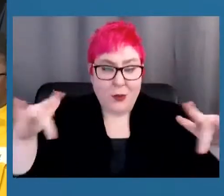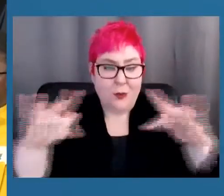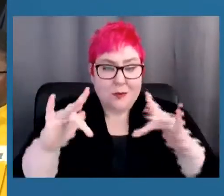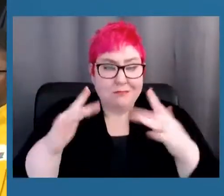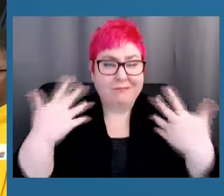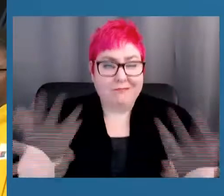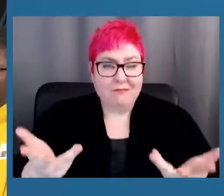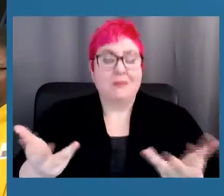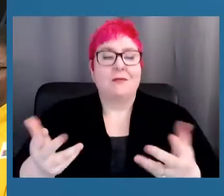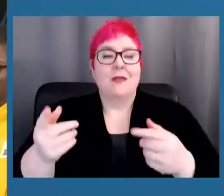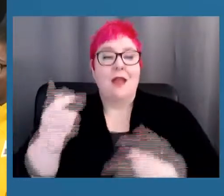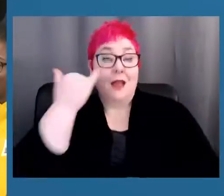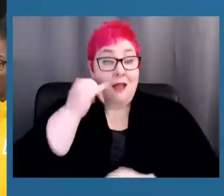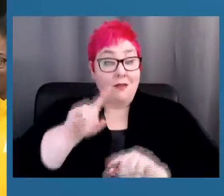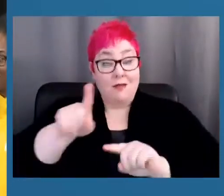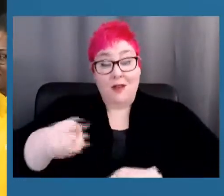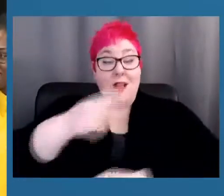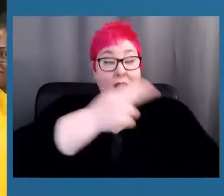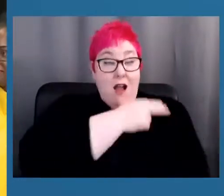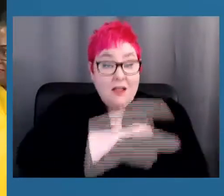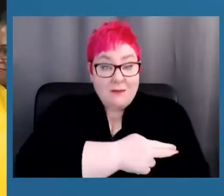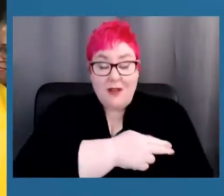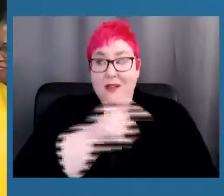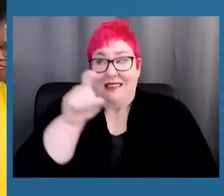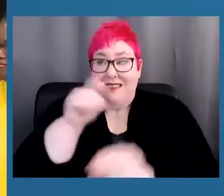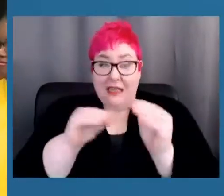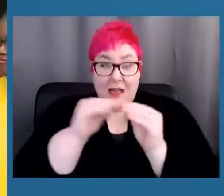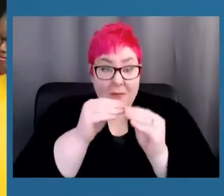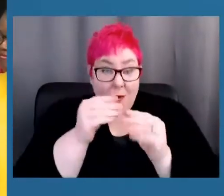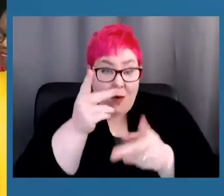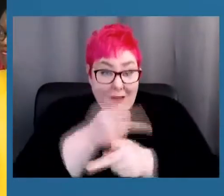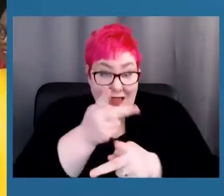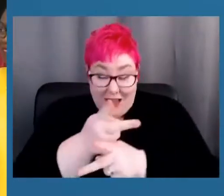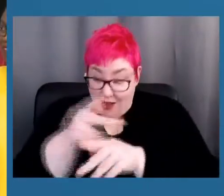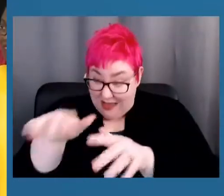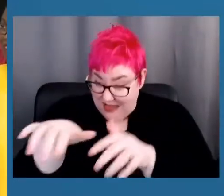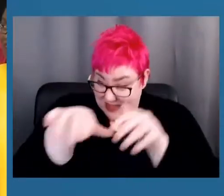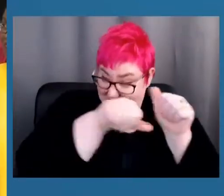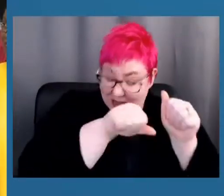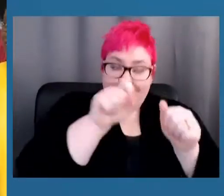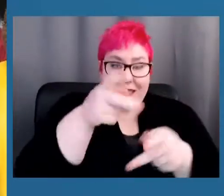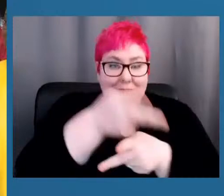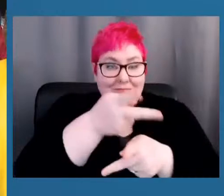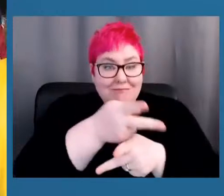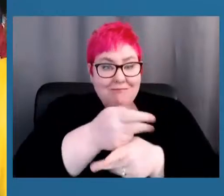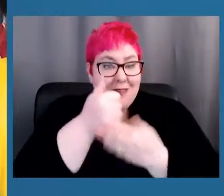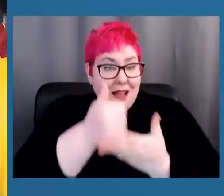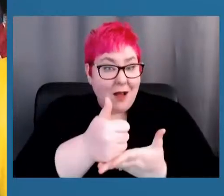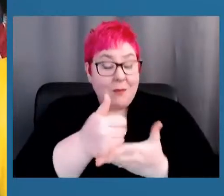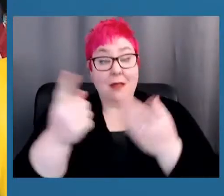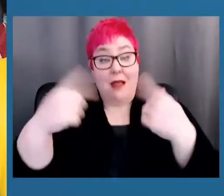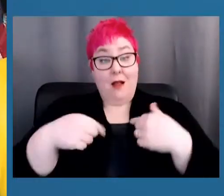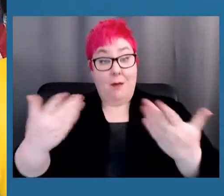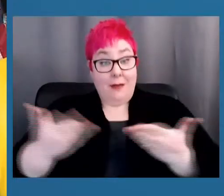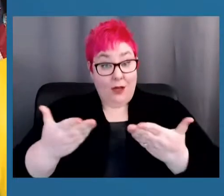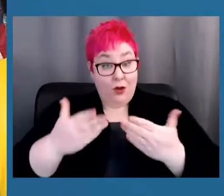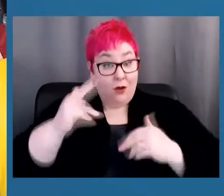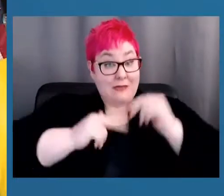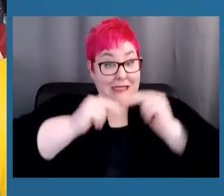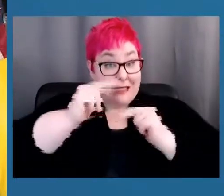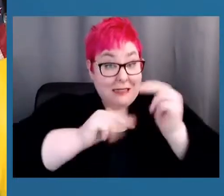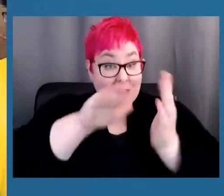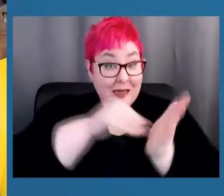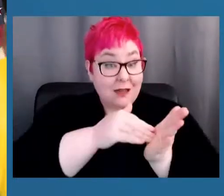care after they're ready to leave the hospital. And we're the place where they come either to this facility to get care or to get care in